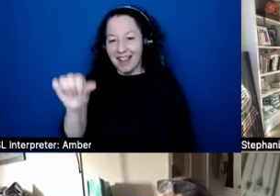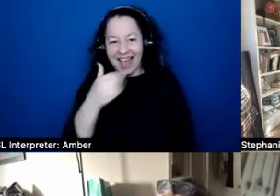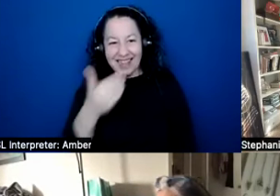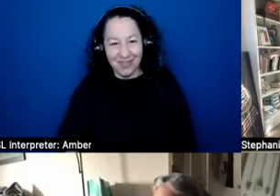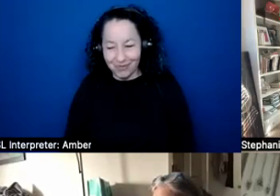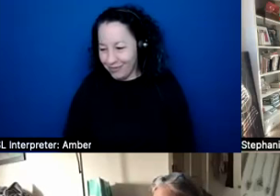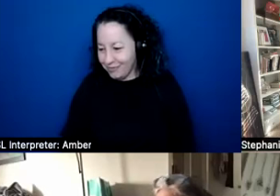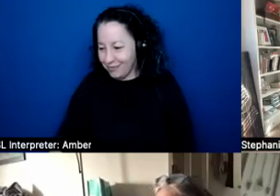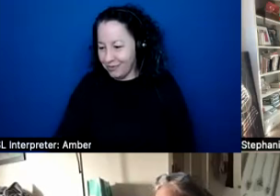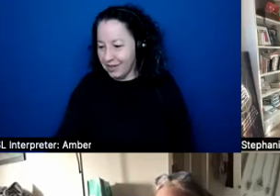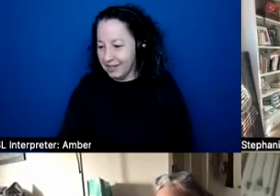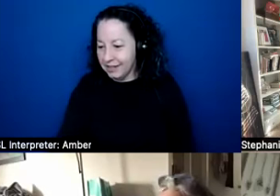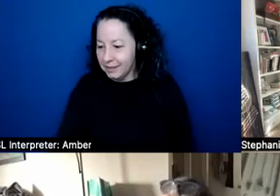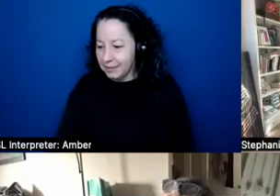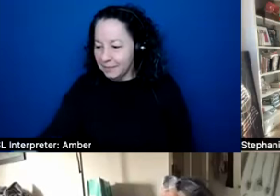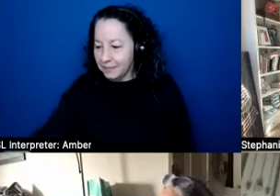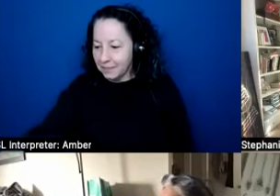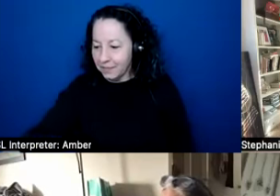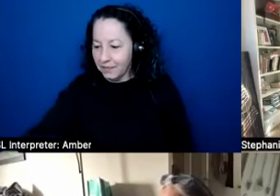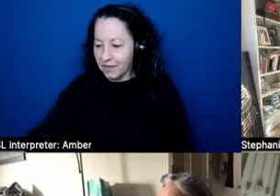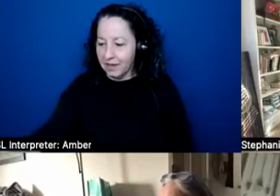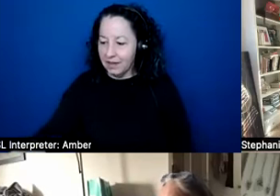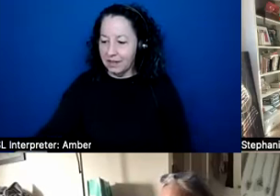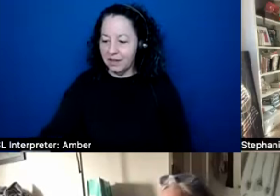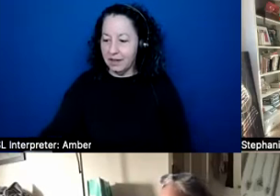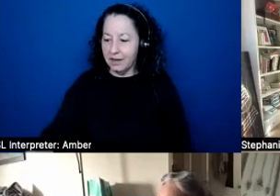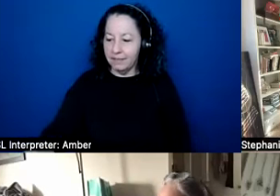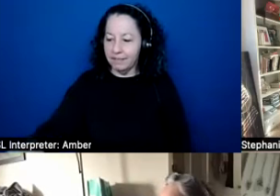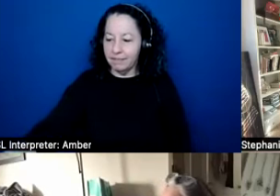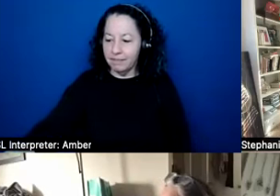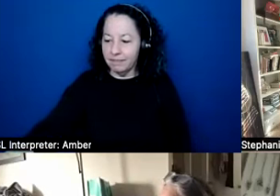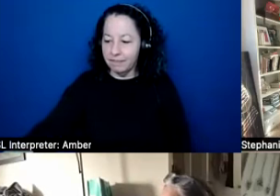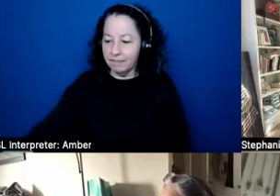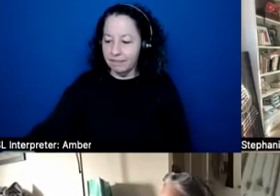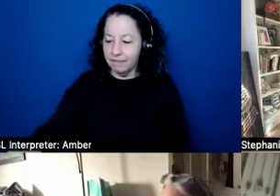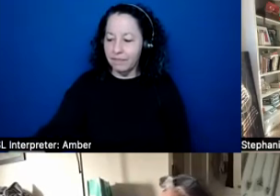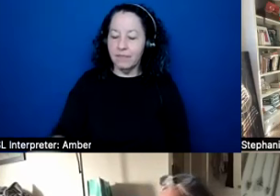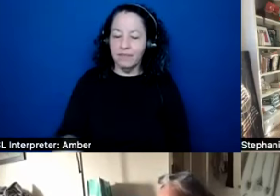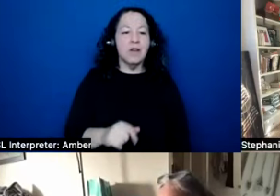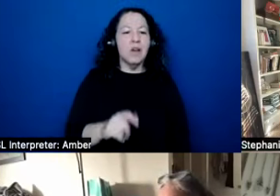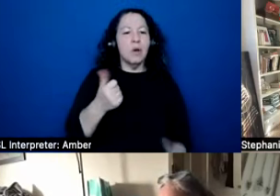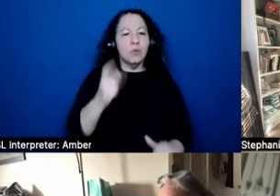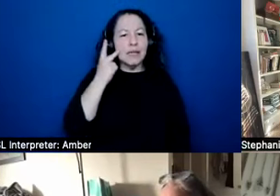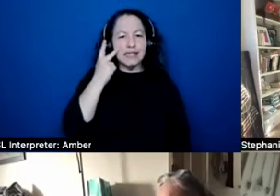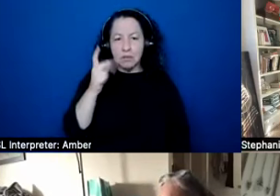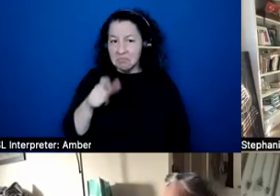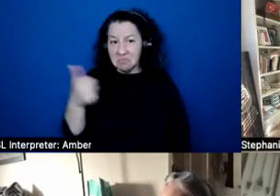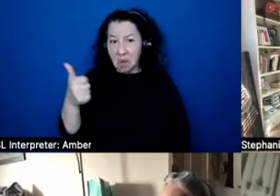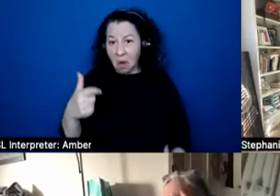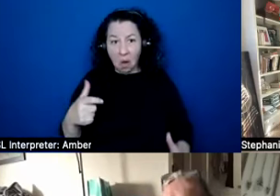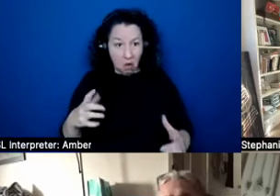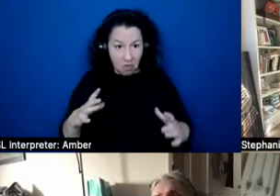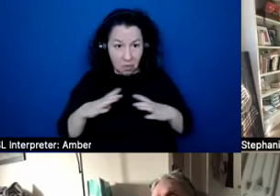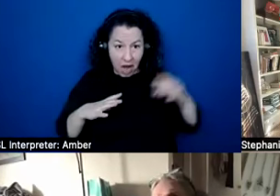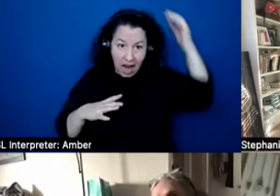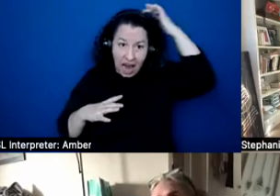Thank you, Ingrid. Trying to see, should we take another break or should we just get